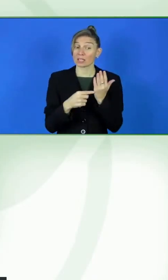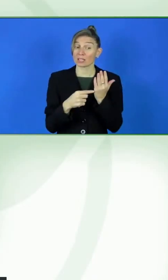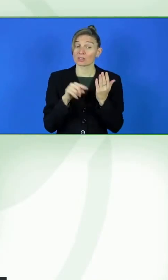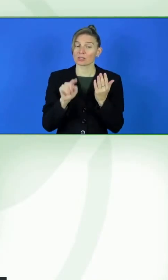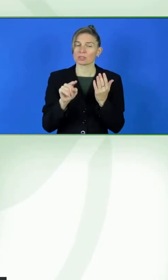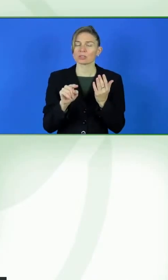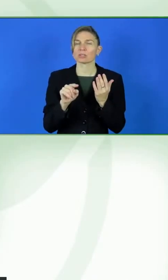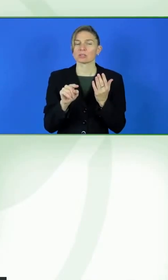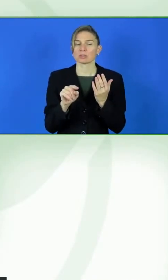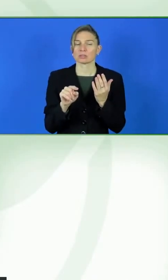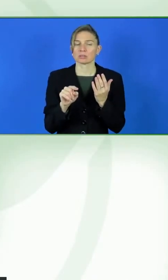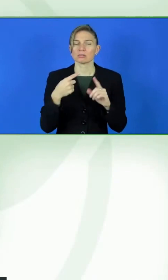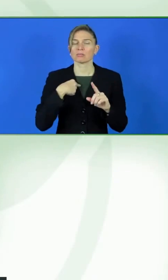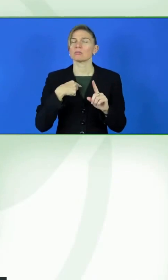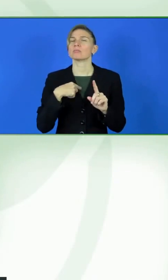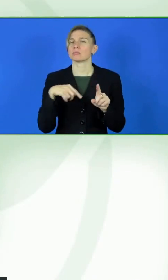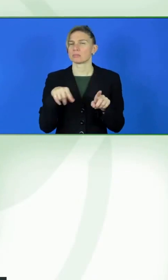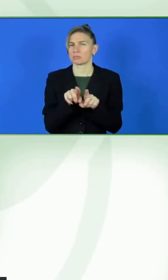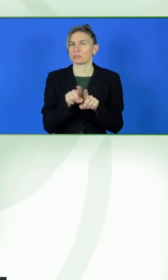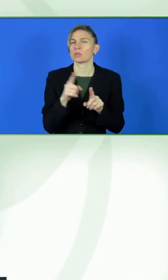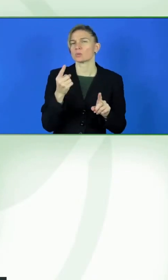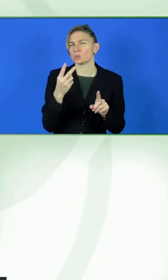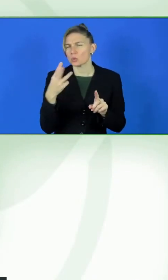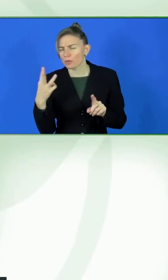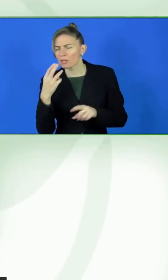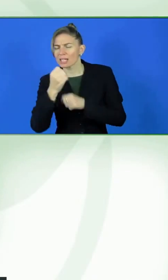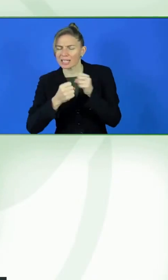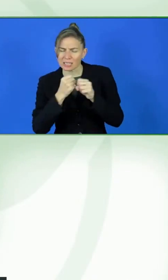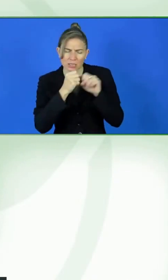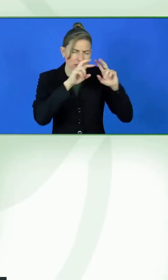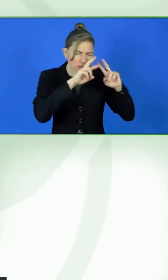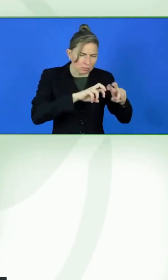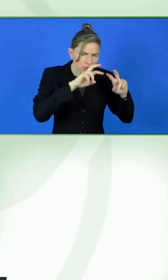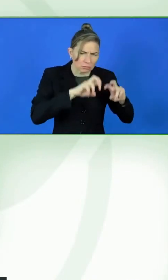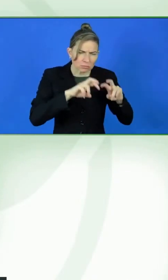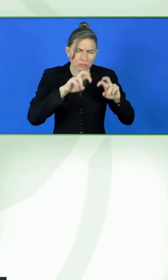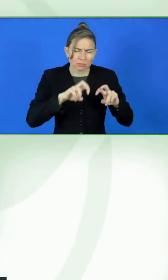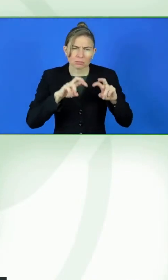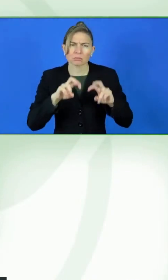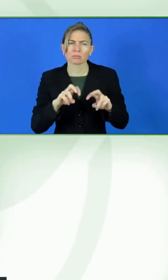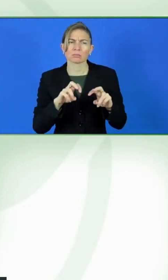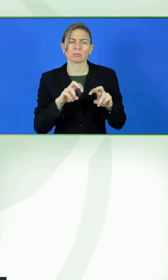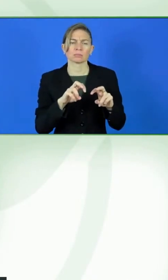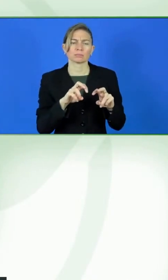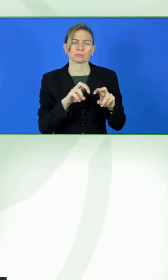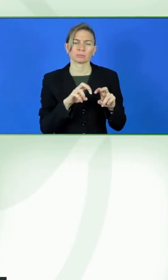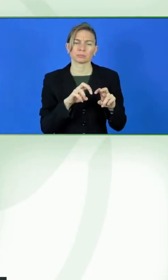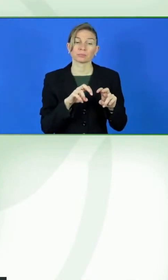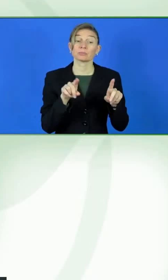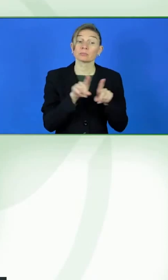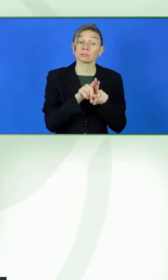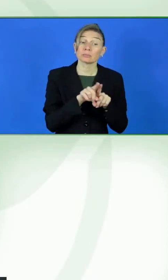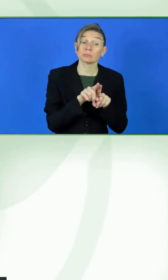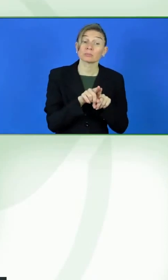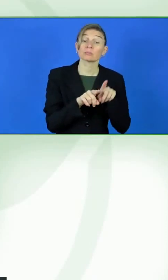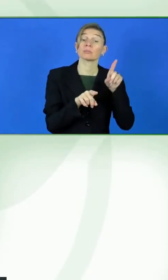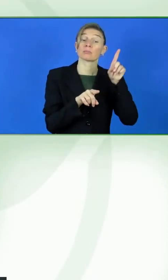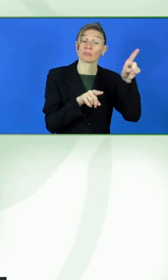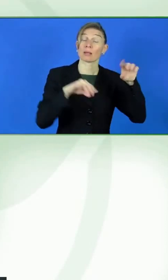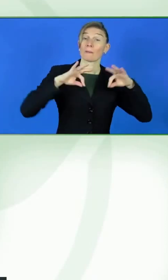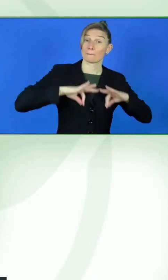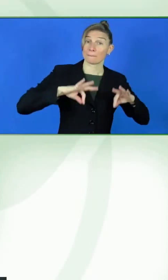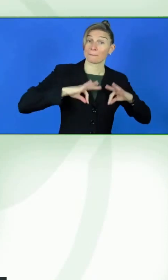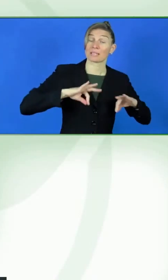3 years doing the research. Also, the industry minister gave us the funding to do this research,